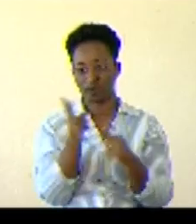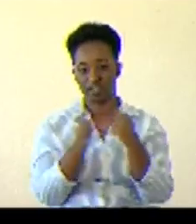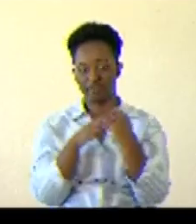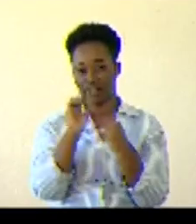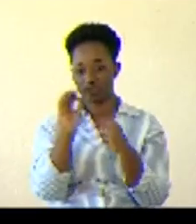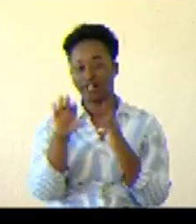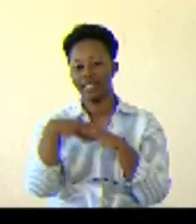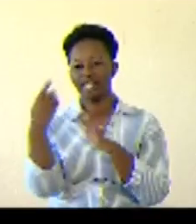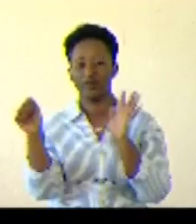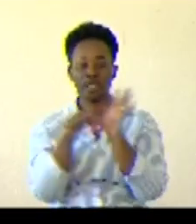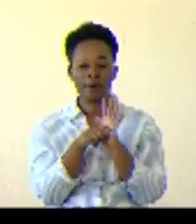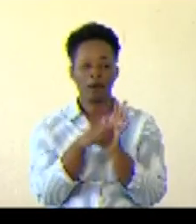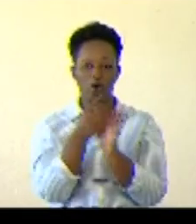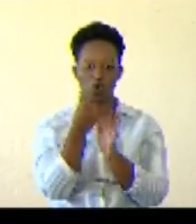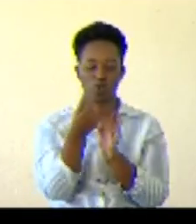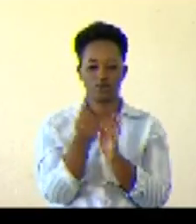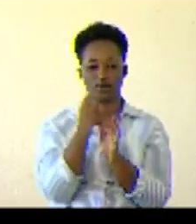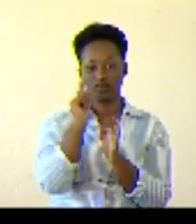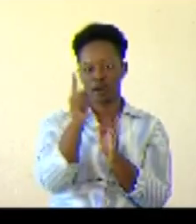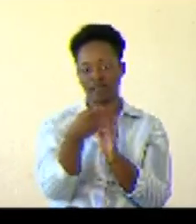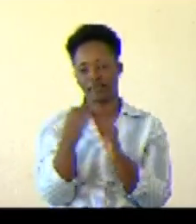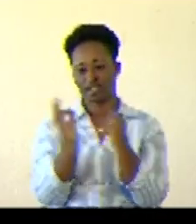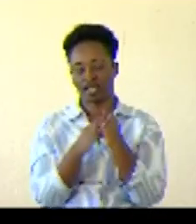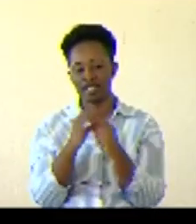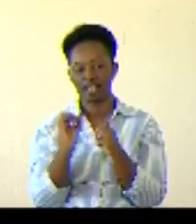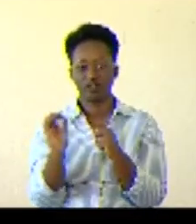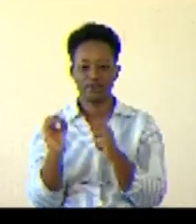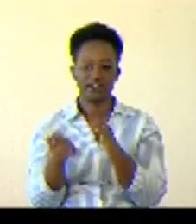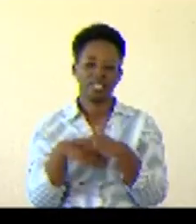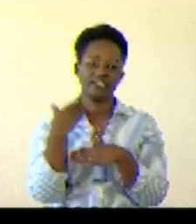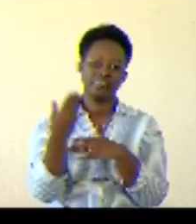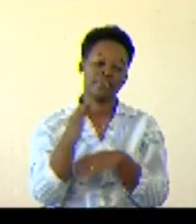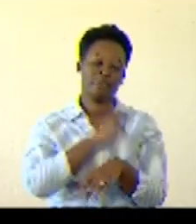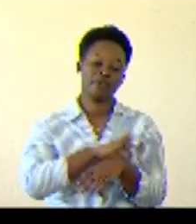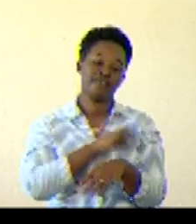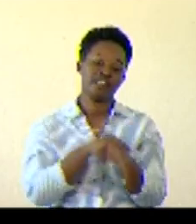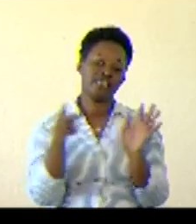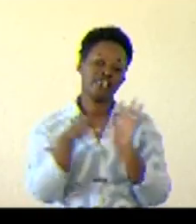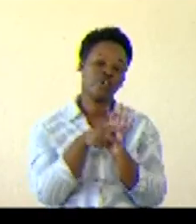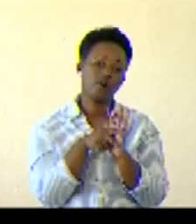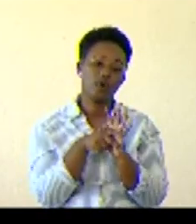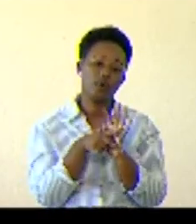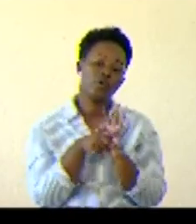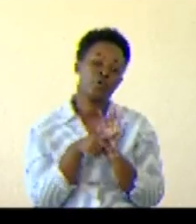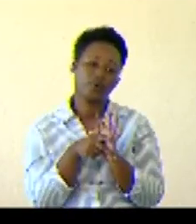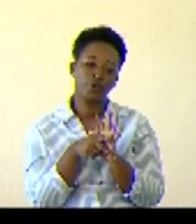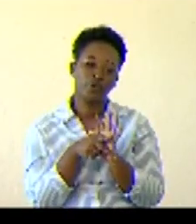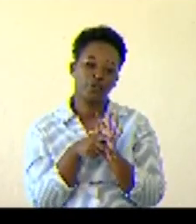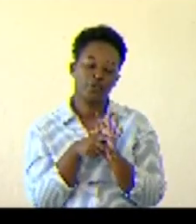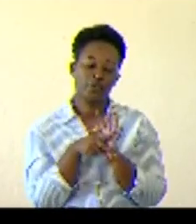away the costs, which is 1,800. So the profit that was